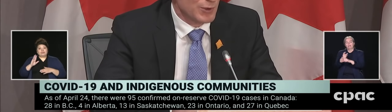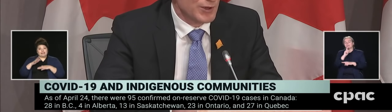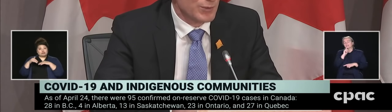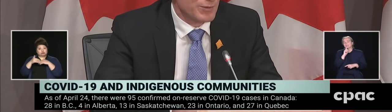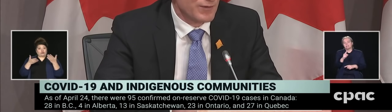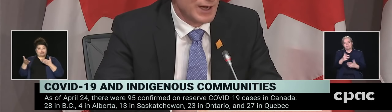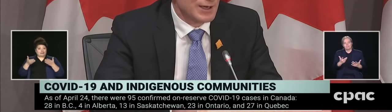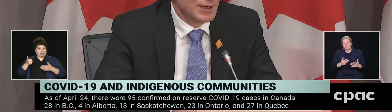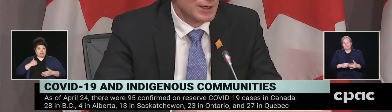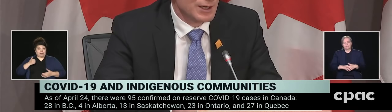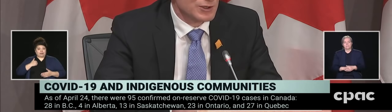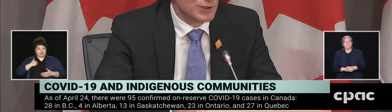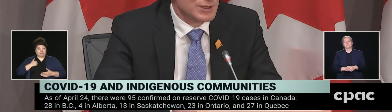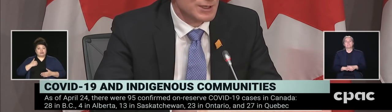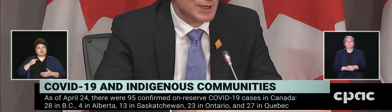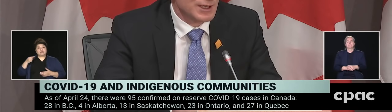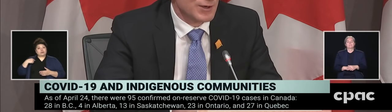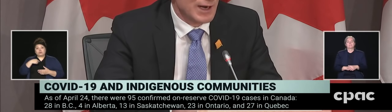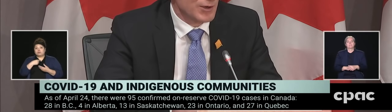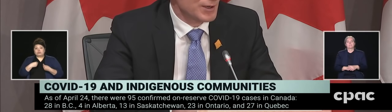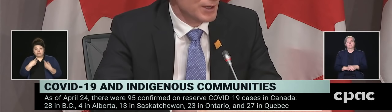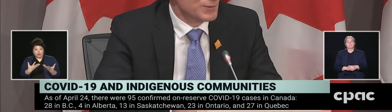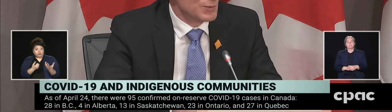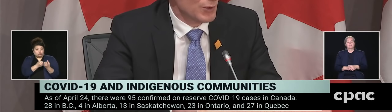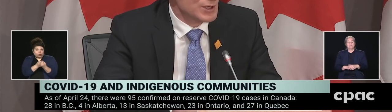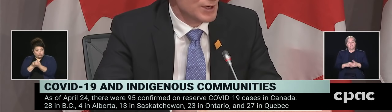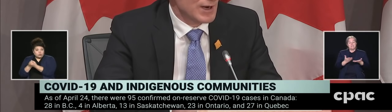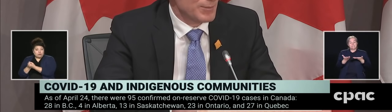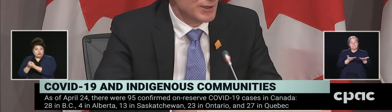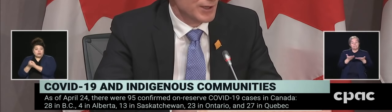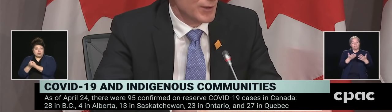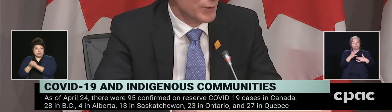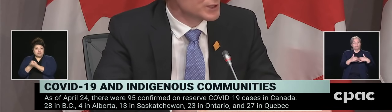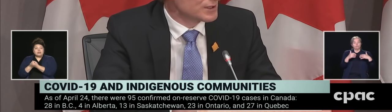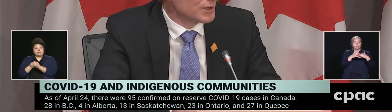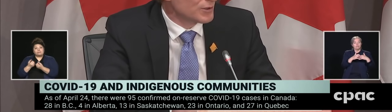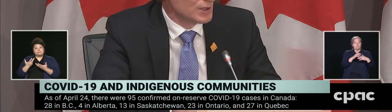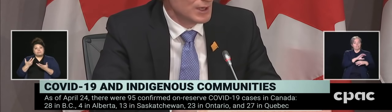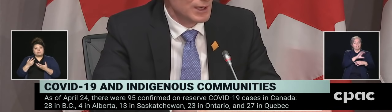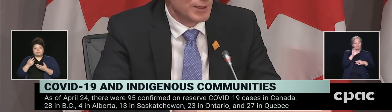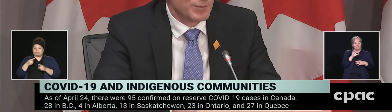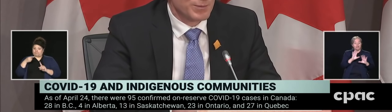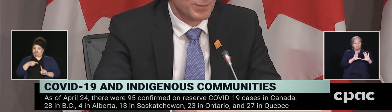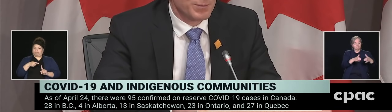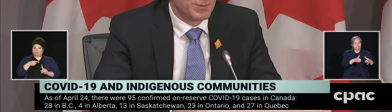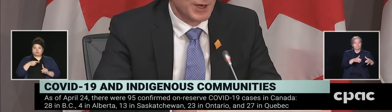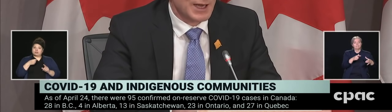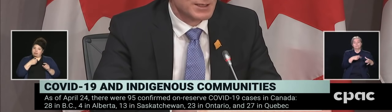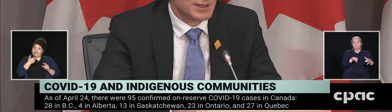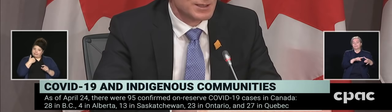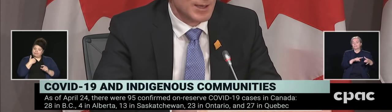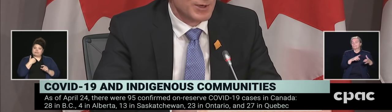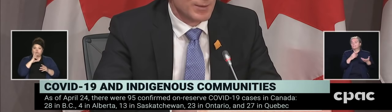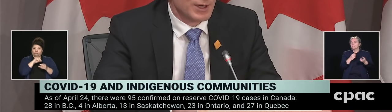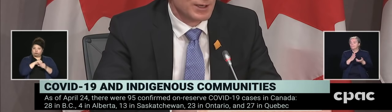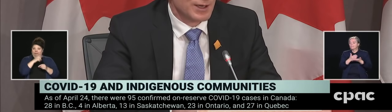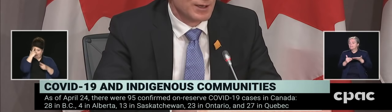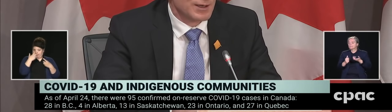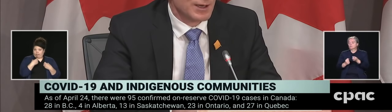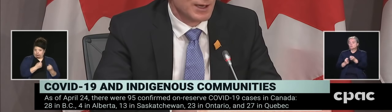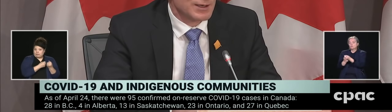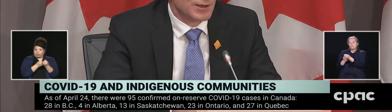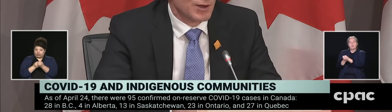of the support that we provide turns in and around supports around mental health. Those continue, but as this